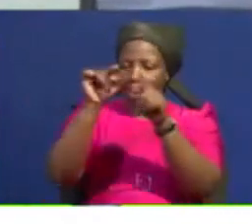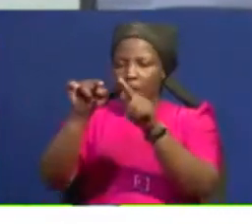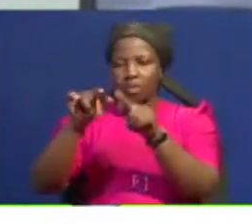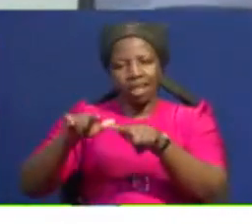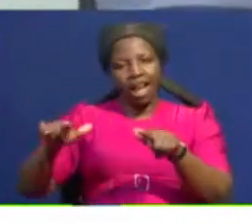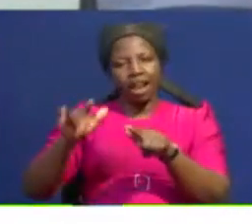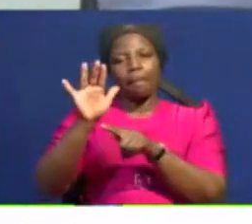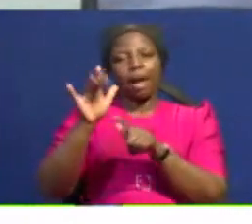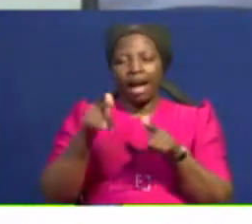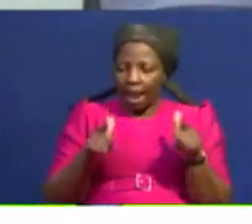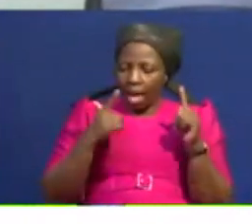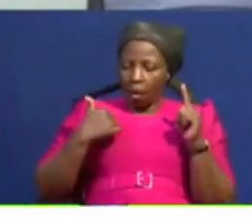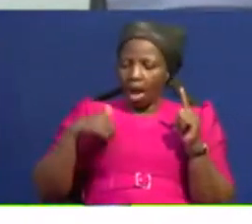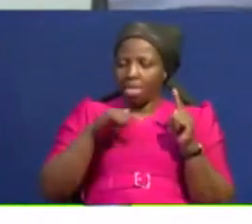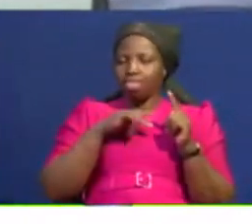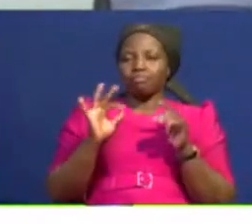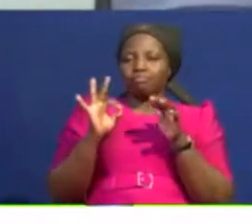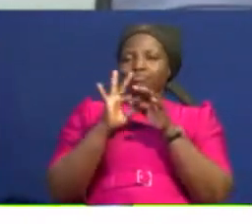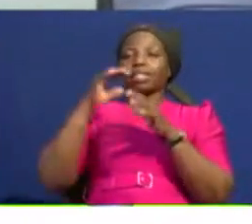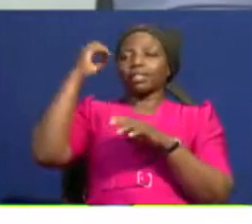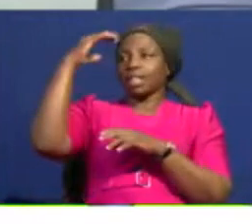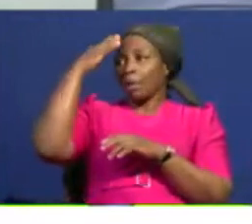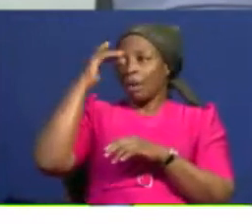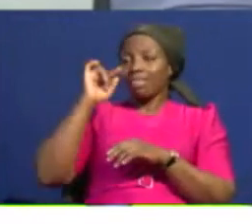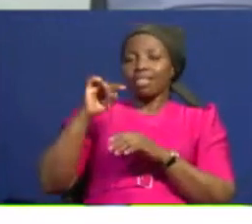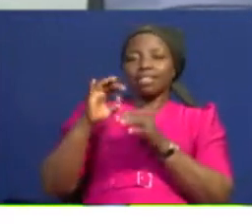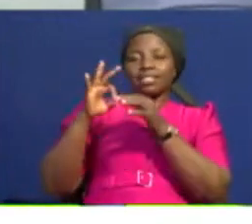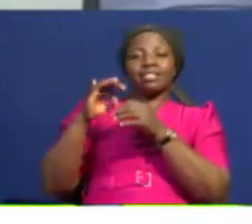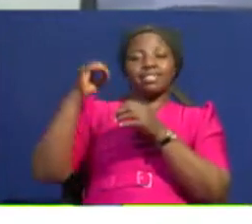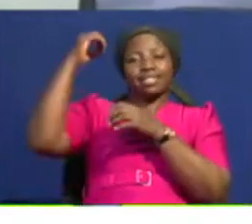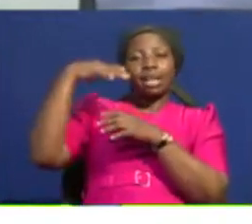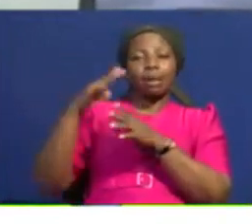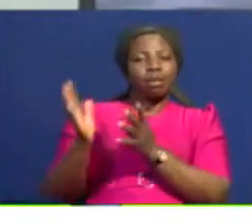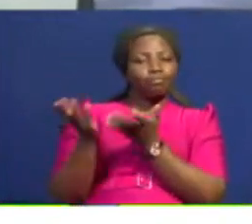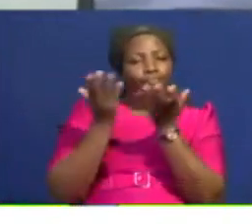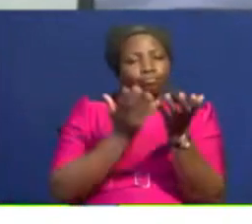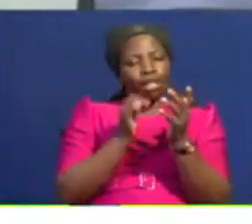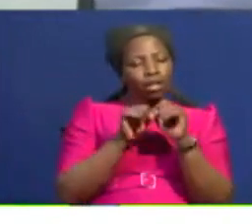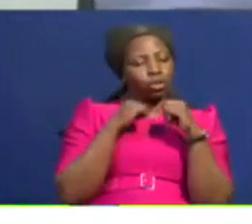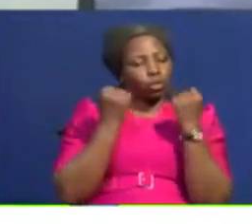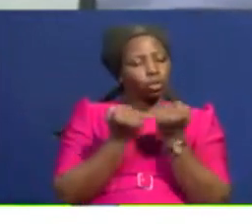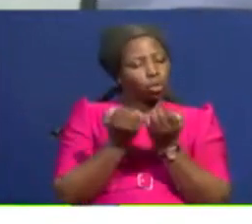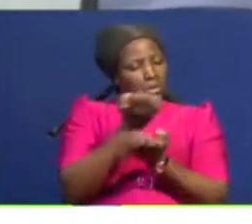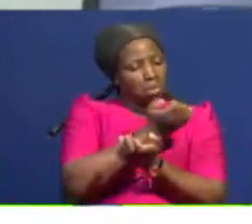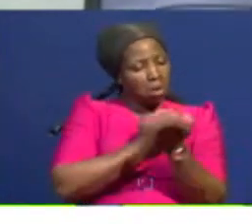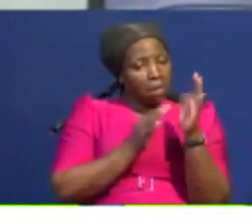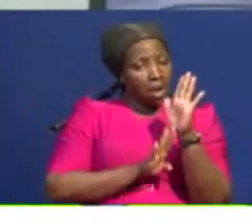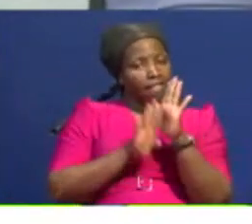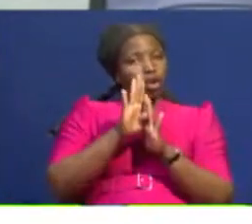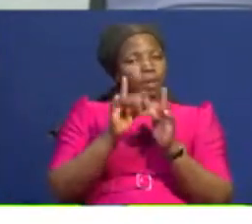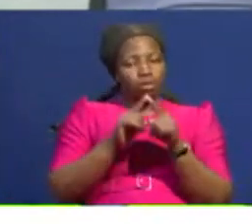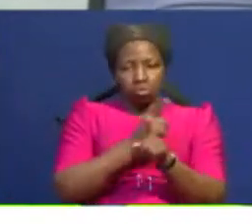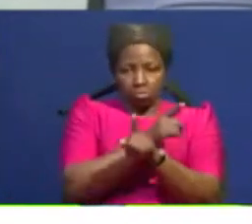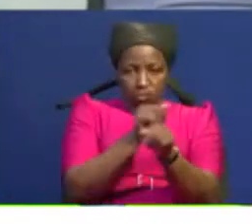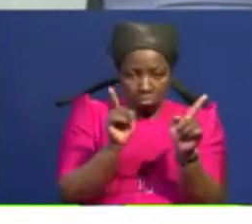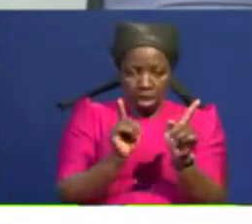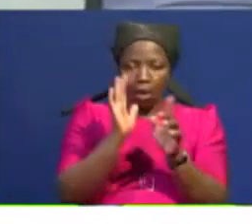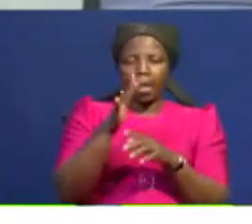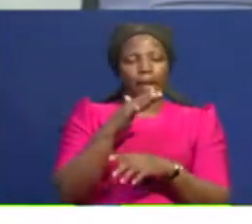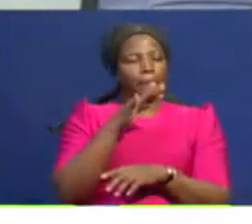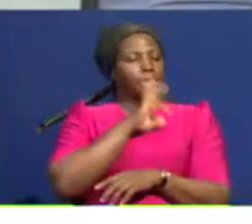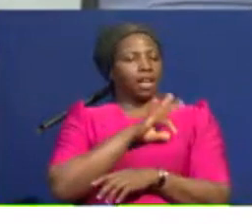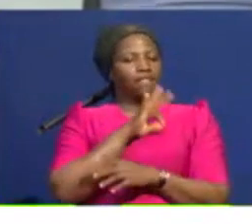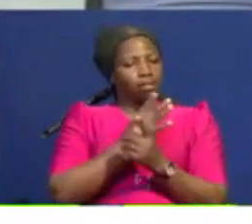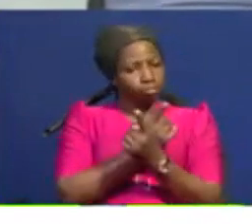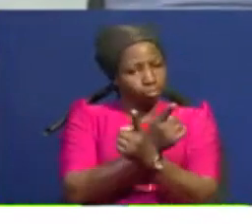connect electricity, because this electricity is going to bring around socio-economic development to you. It is going to benefit you